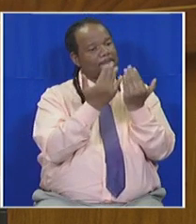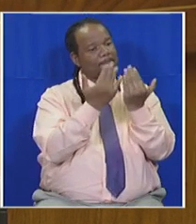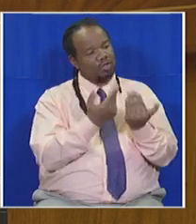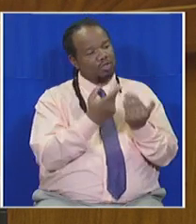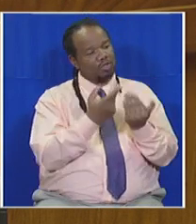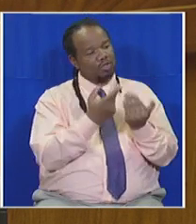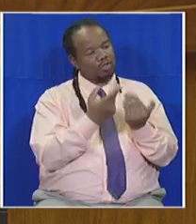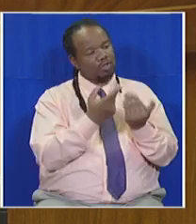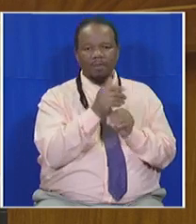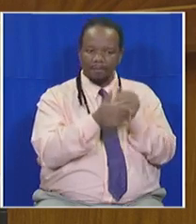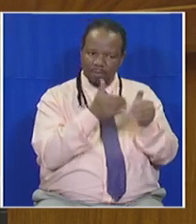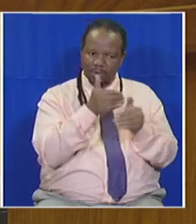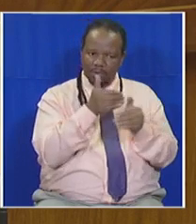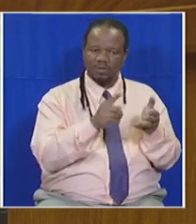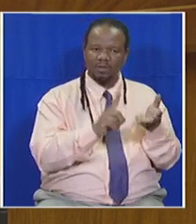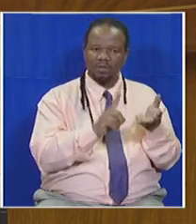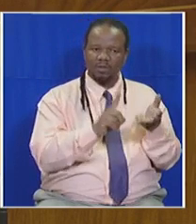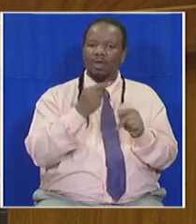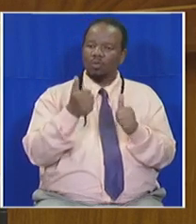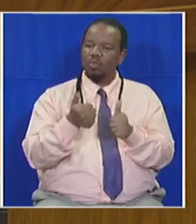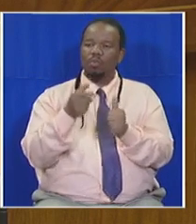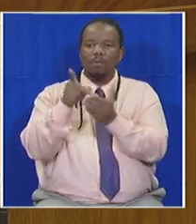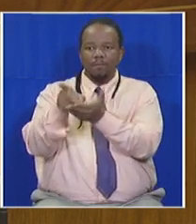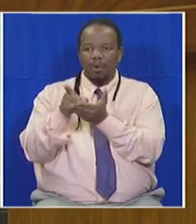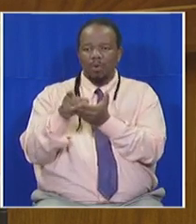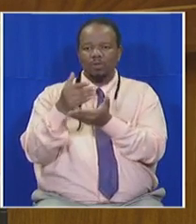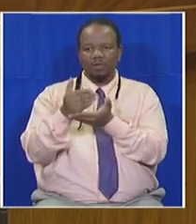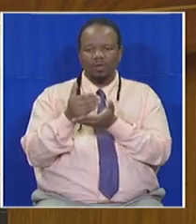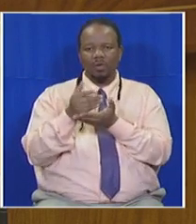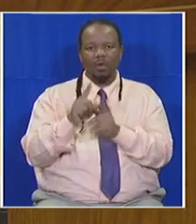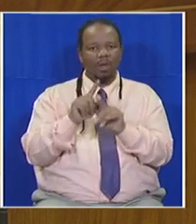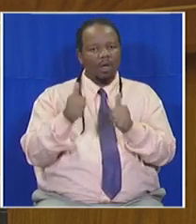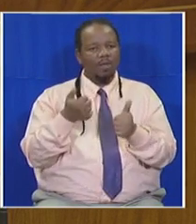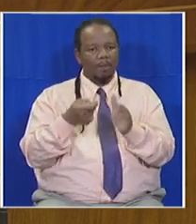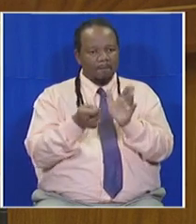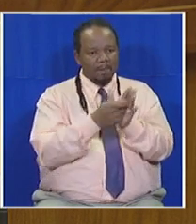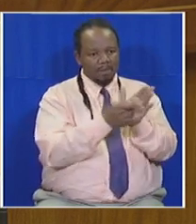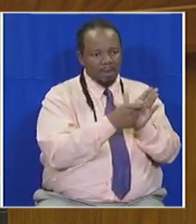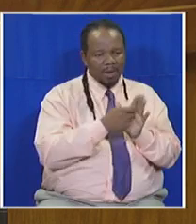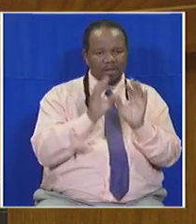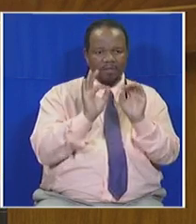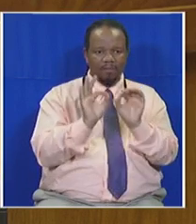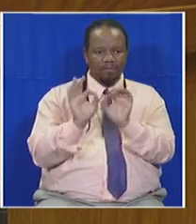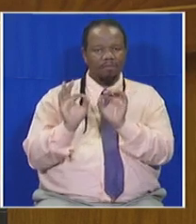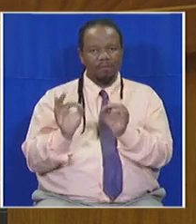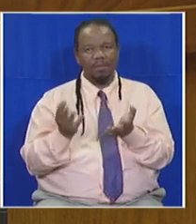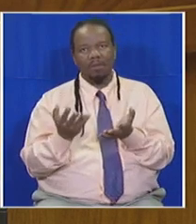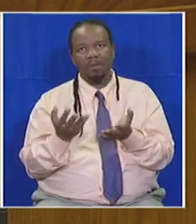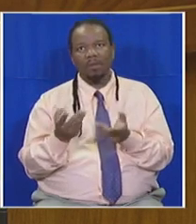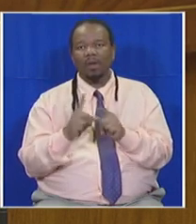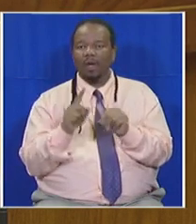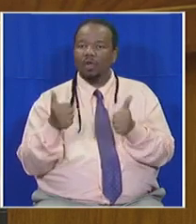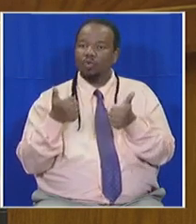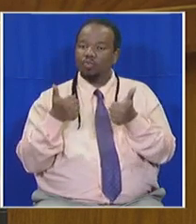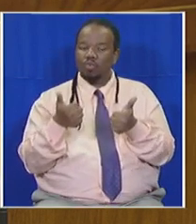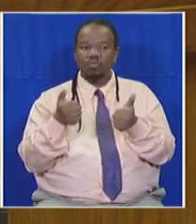processes, ensured prudent borrowing, and ensured supply chain management, as well as sound management